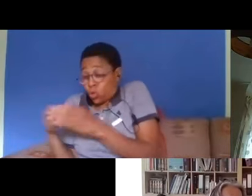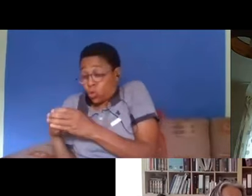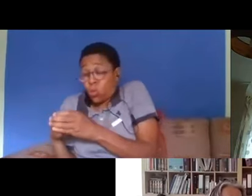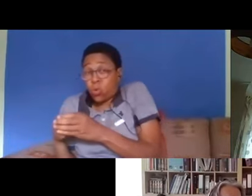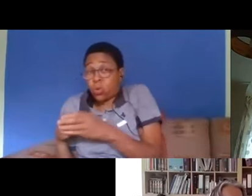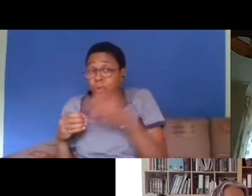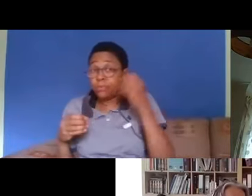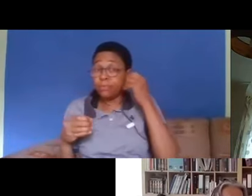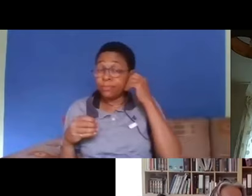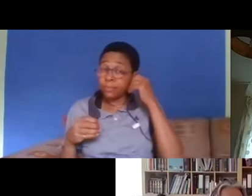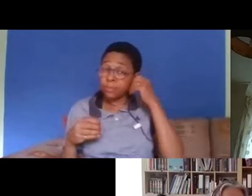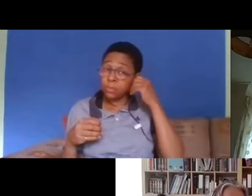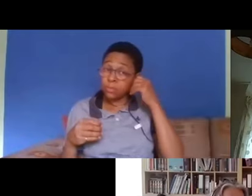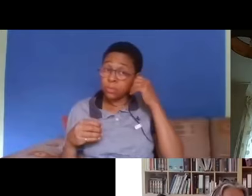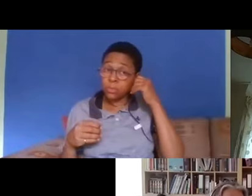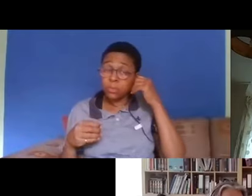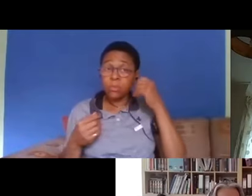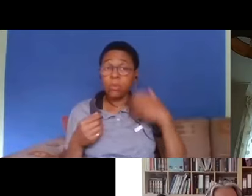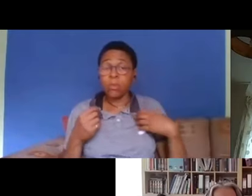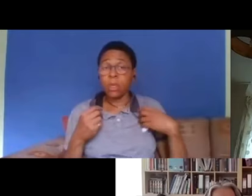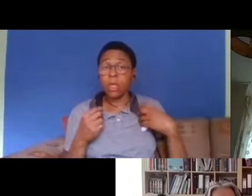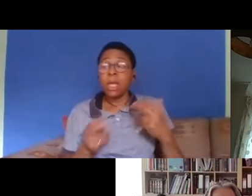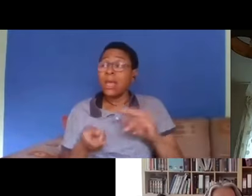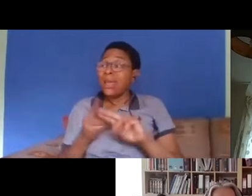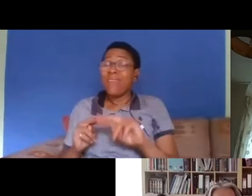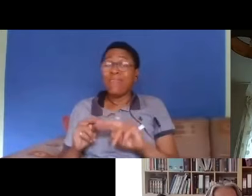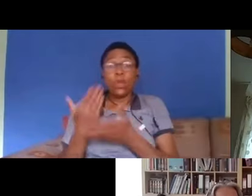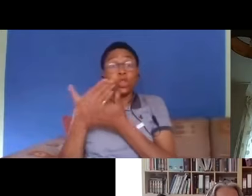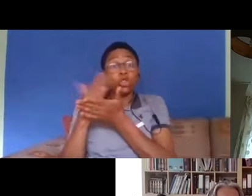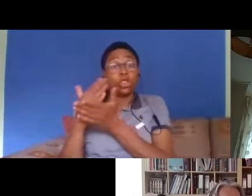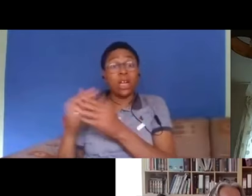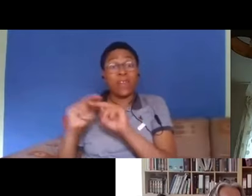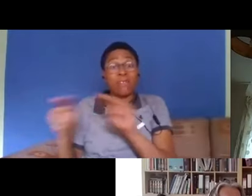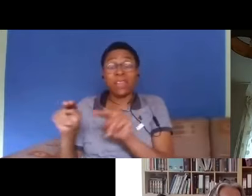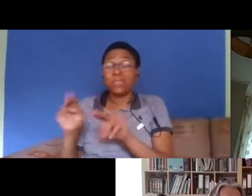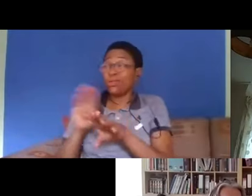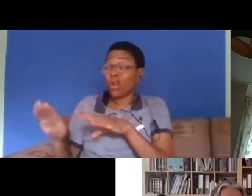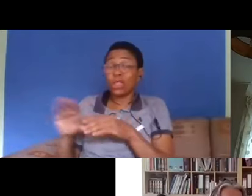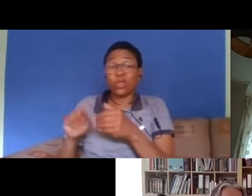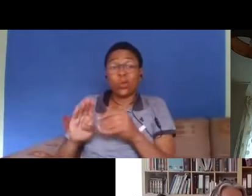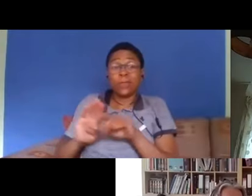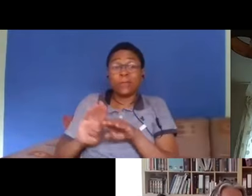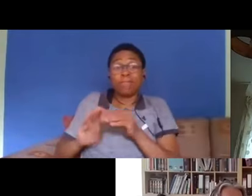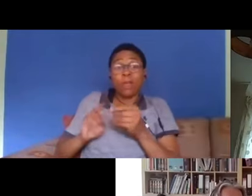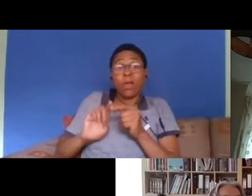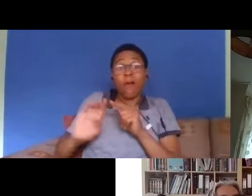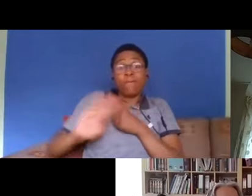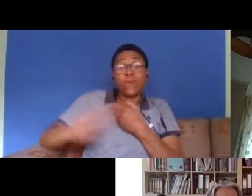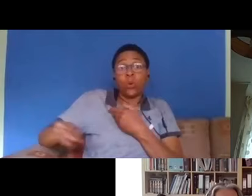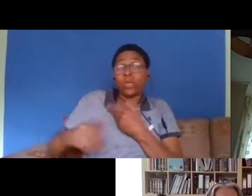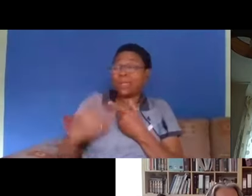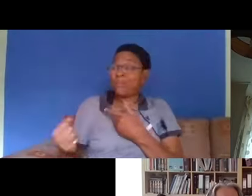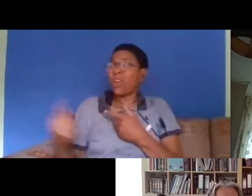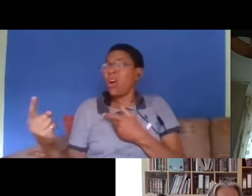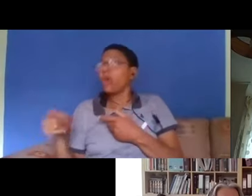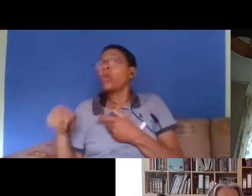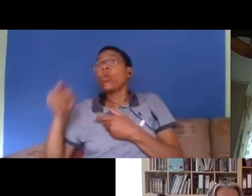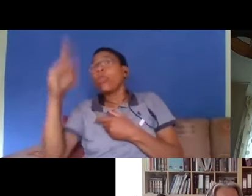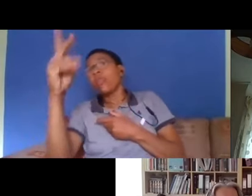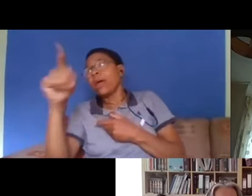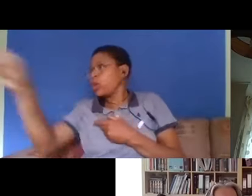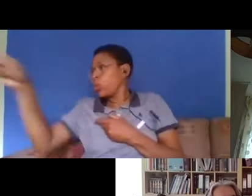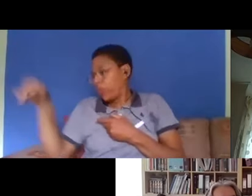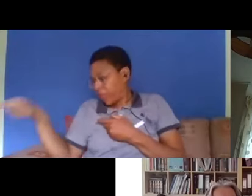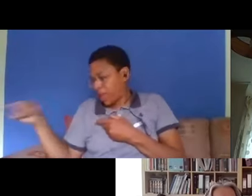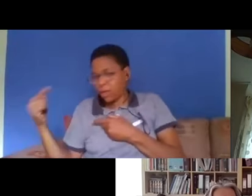multiple occupants all going to different places of work. So some of these things may not be practical, but it's just things to think about. And